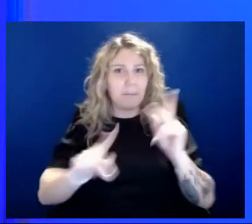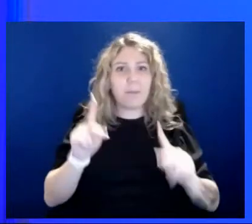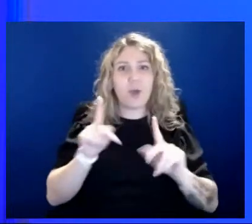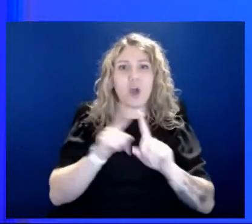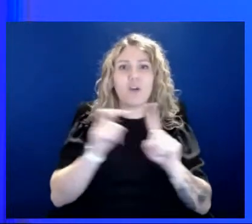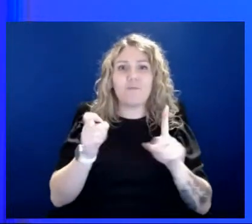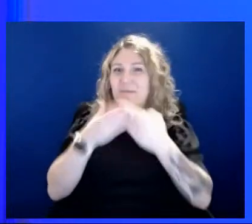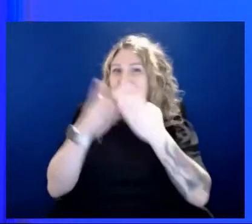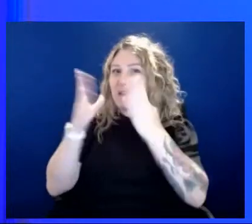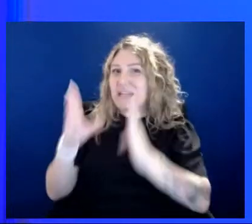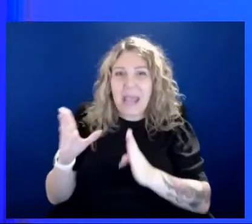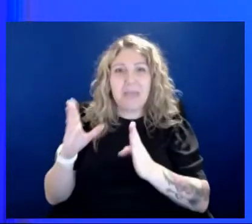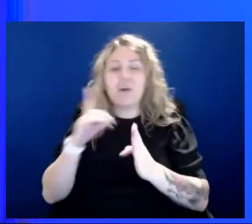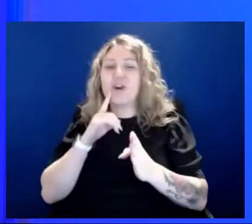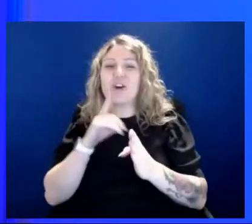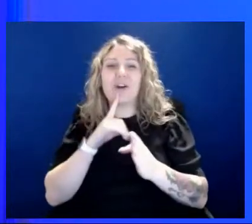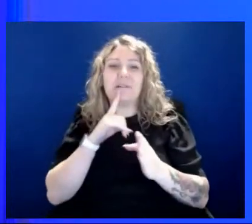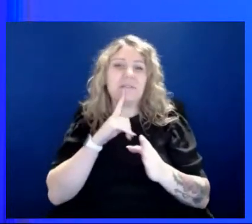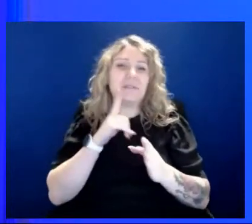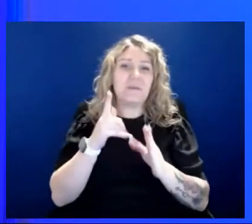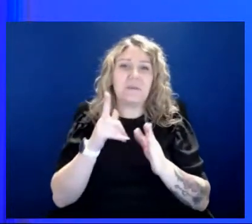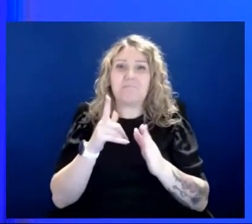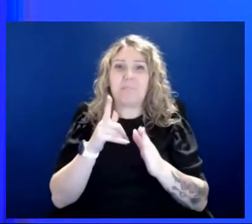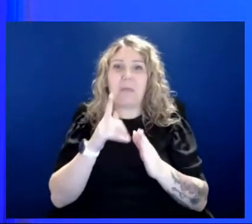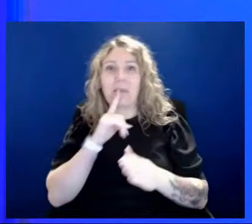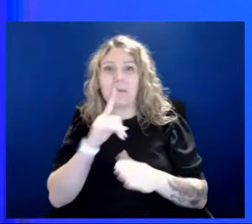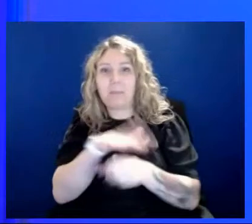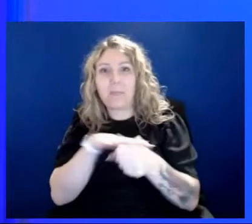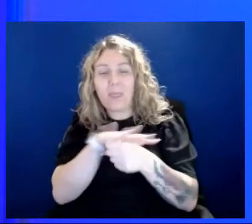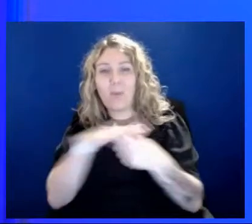door all the way to the local health department and beyond. It's